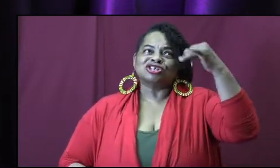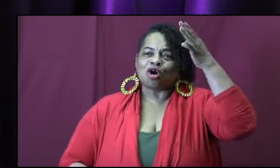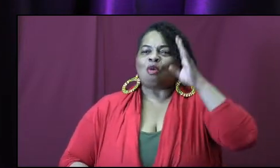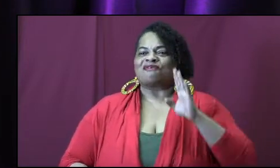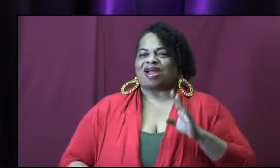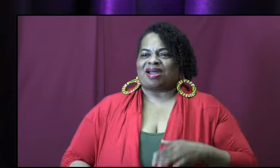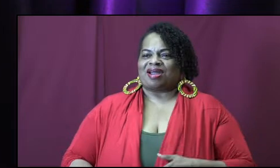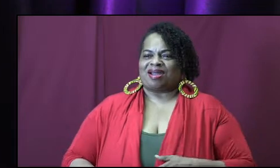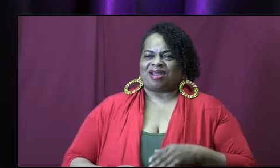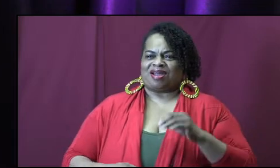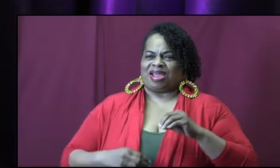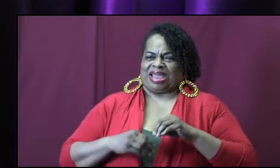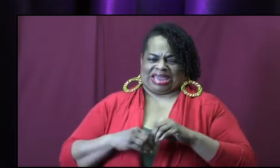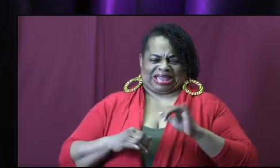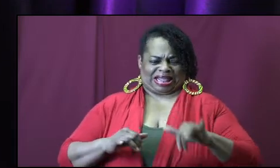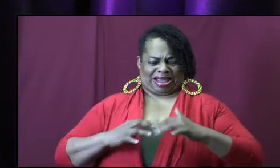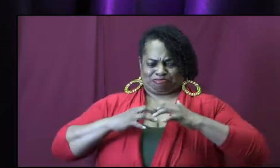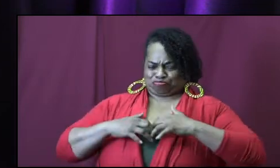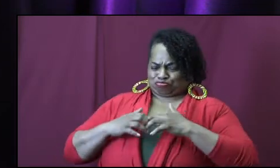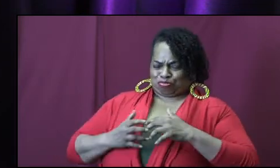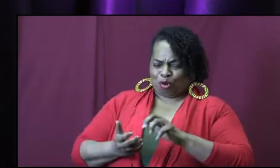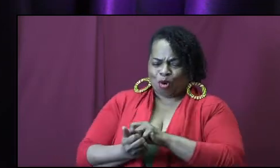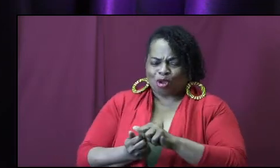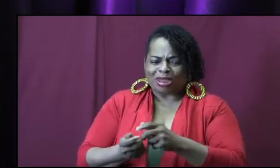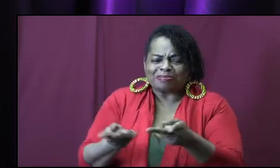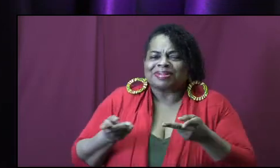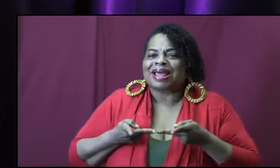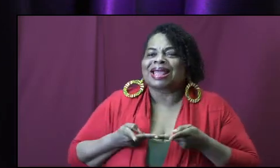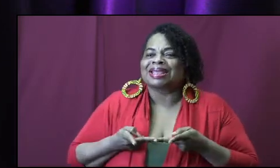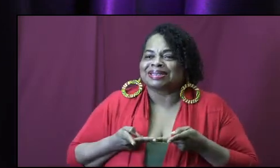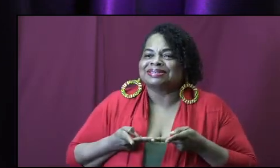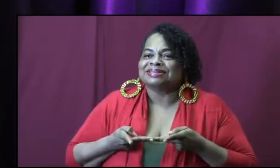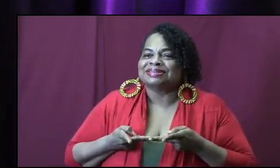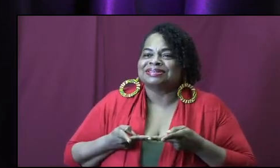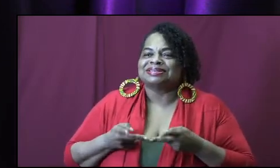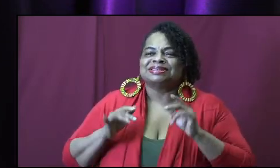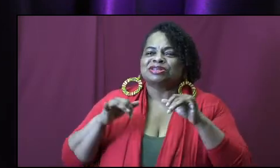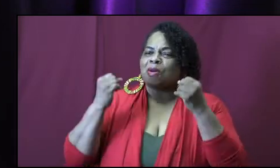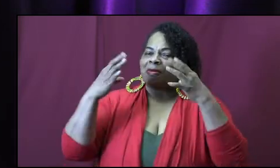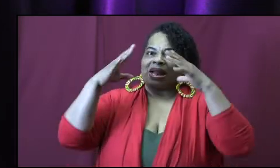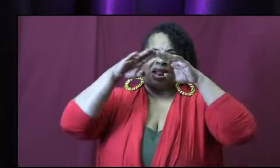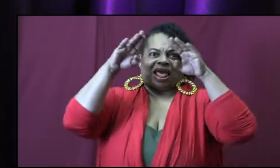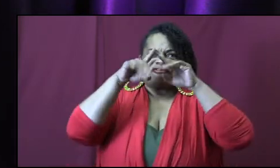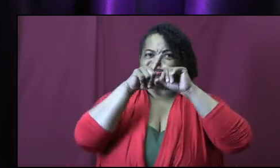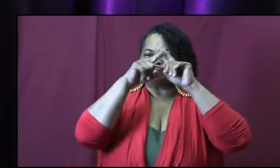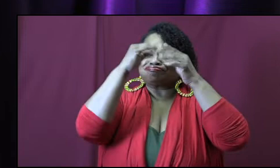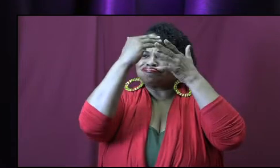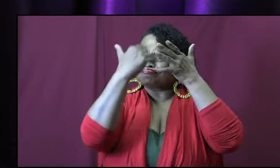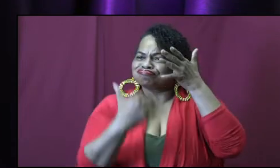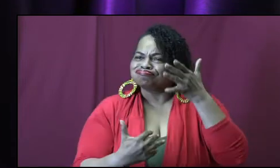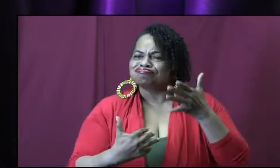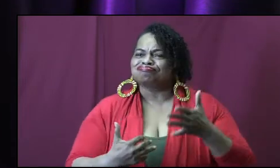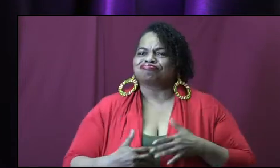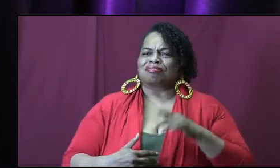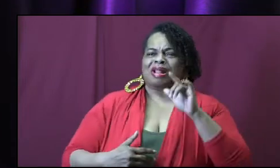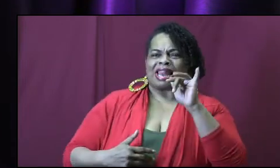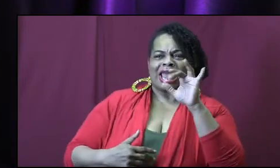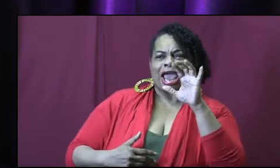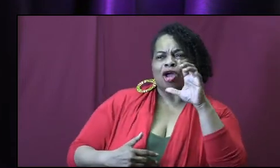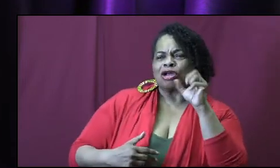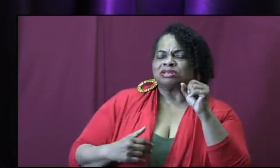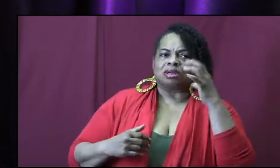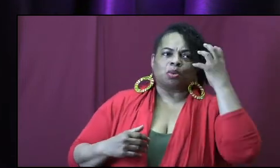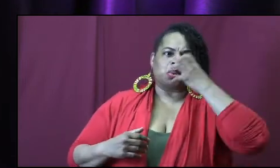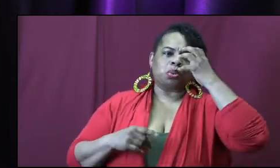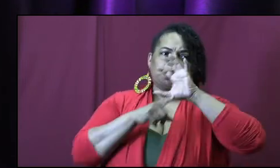place. And this song just spoke to me on so many levels. Not only were the lyrics just absolutely amazing and were able to pull me out of